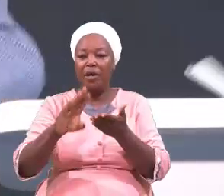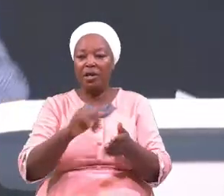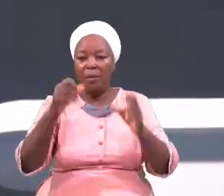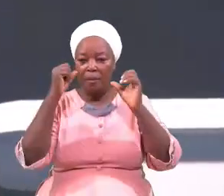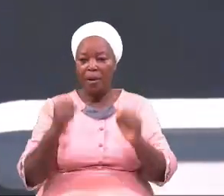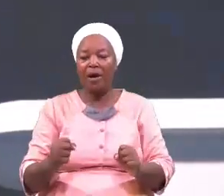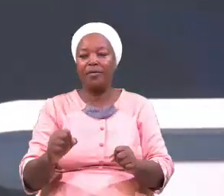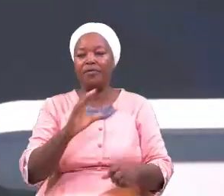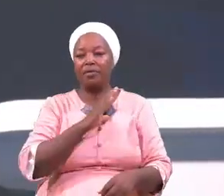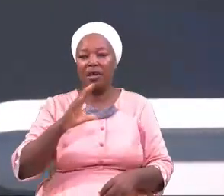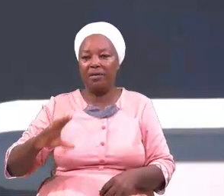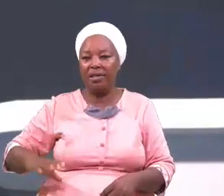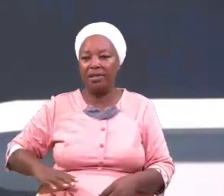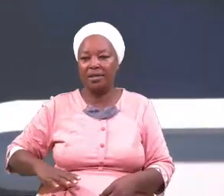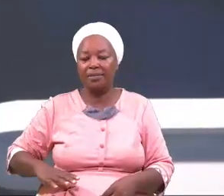Christ.